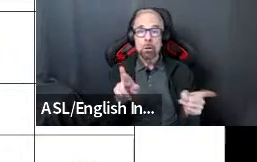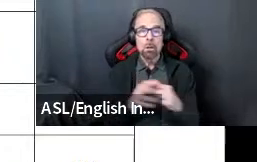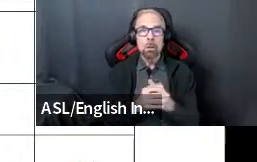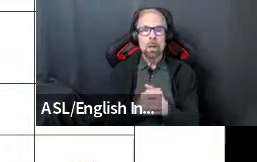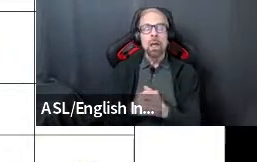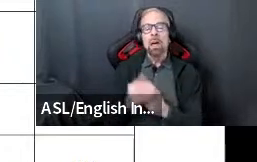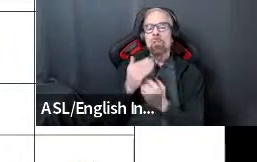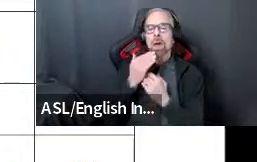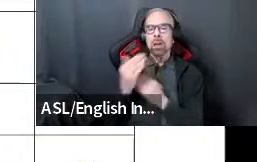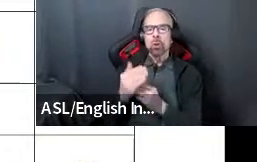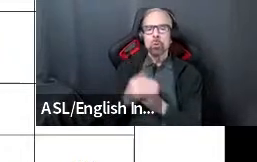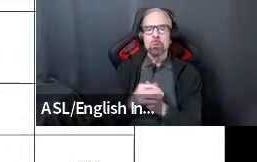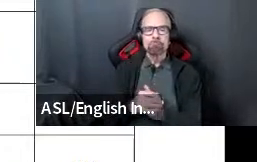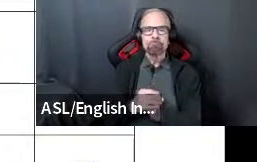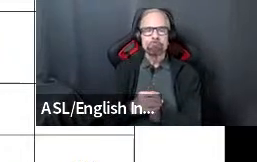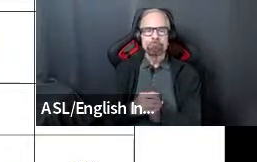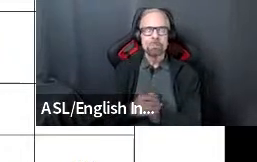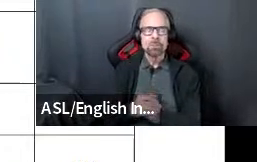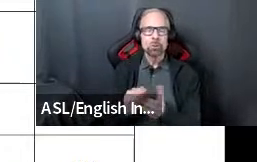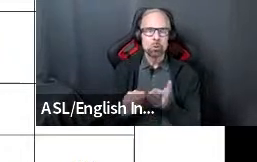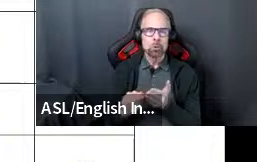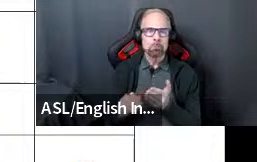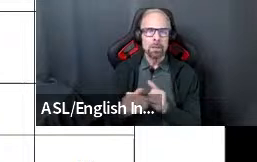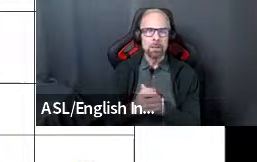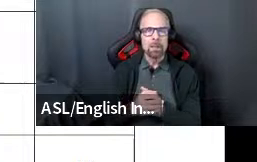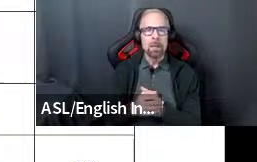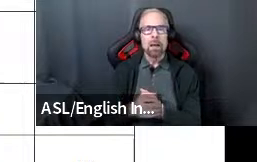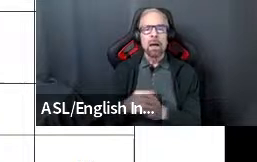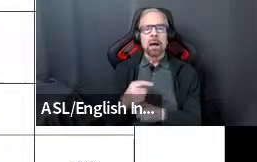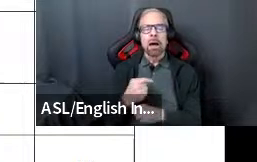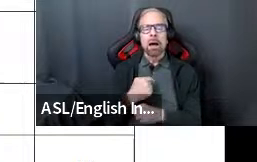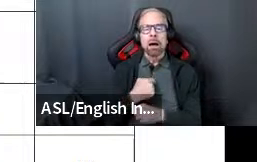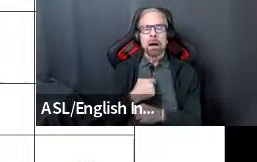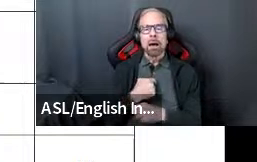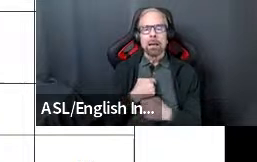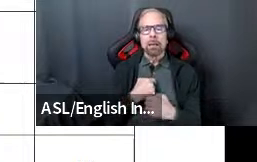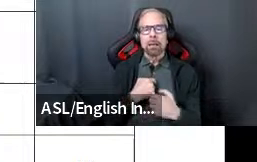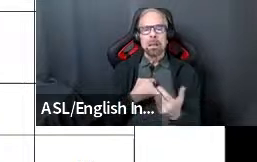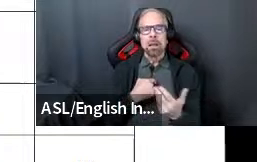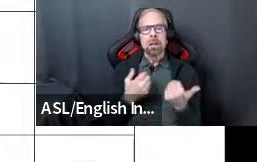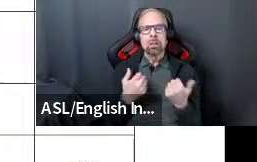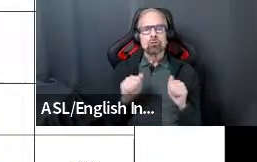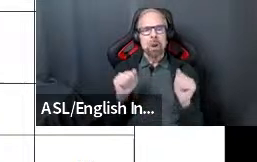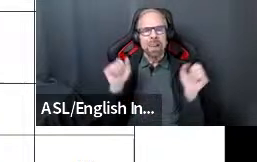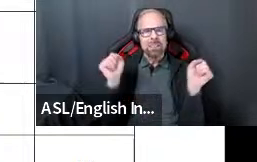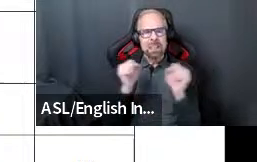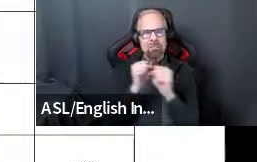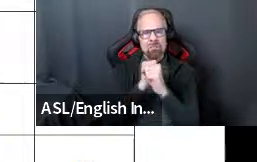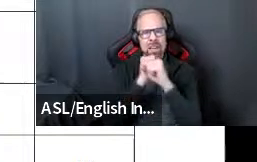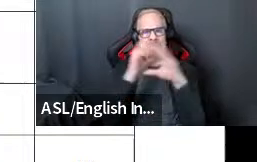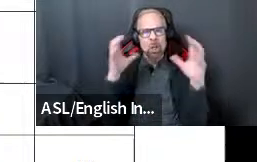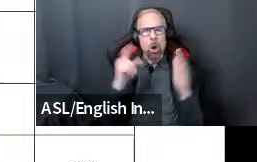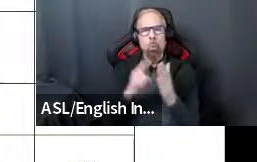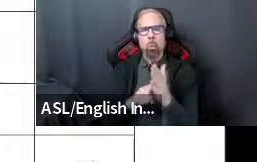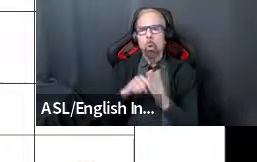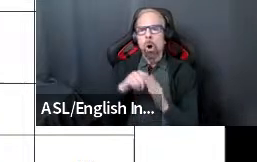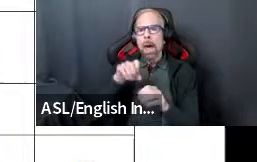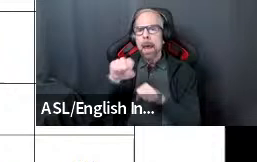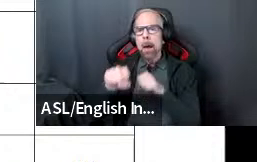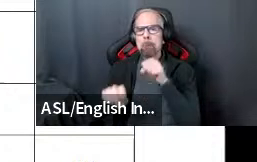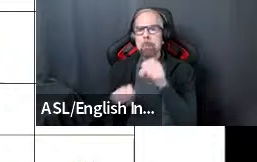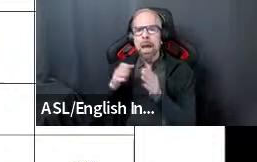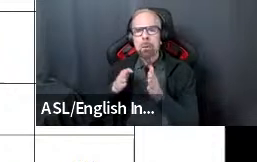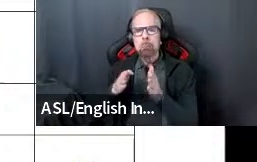thanks. Excuse me. I tried to visualize what the bike path looked